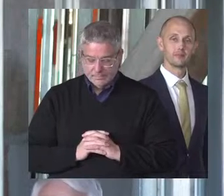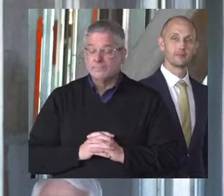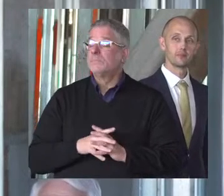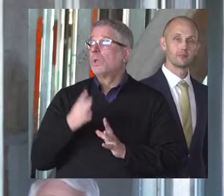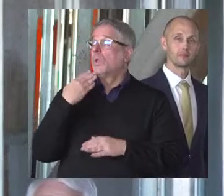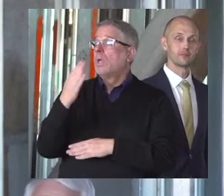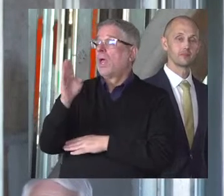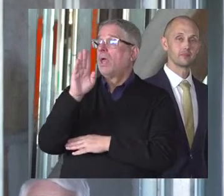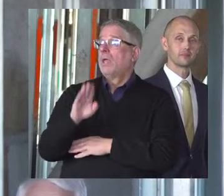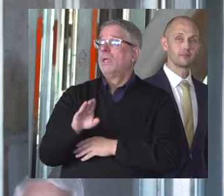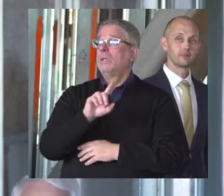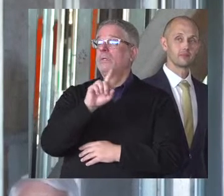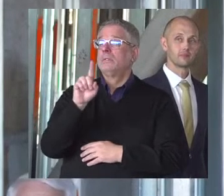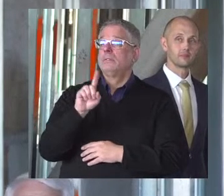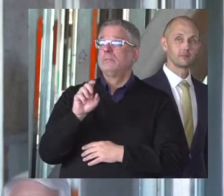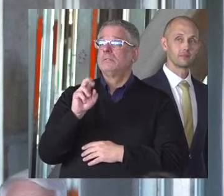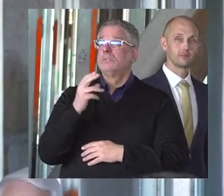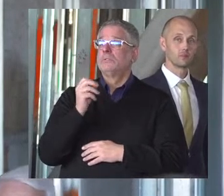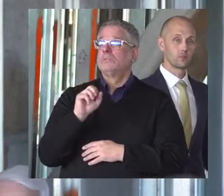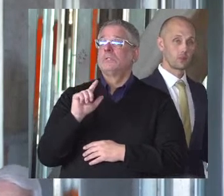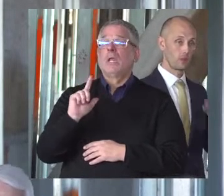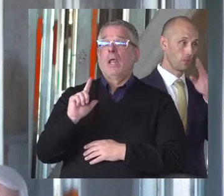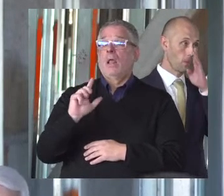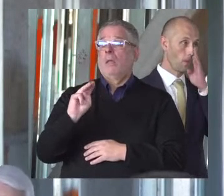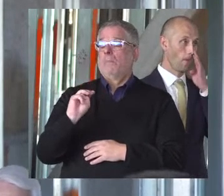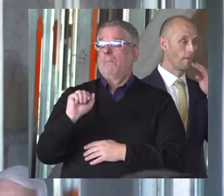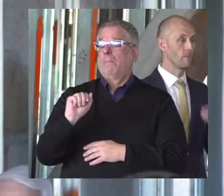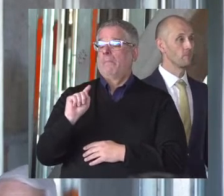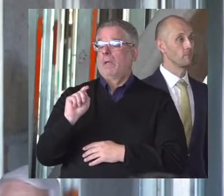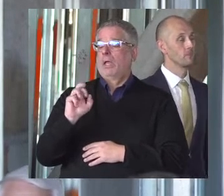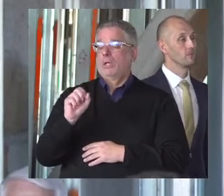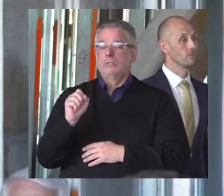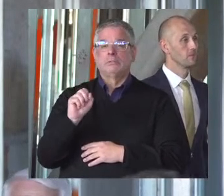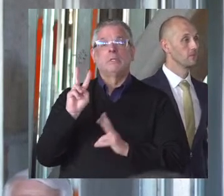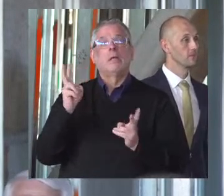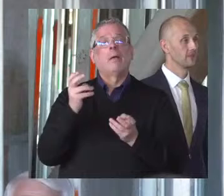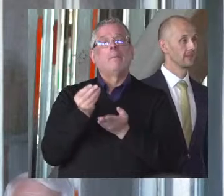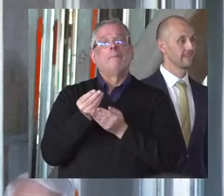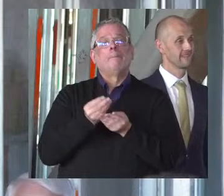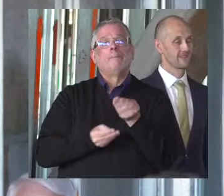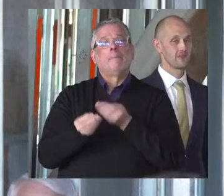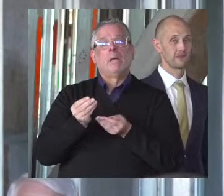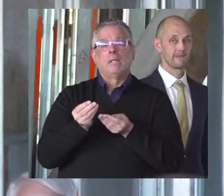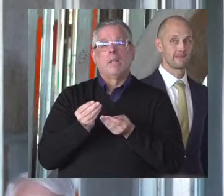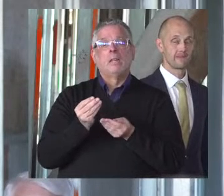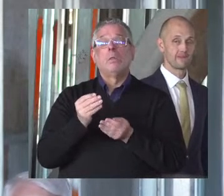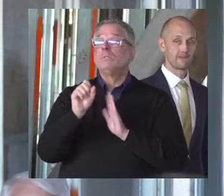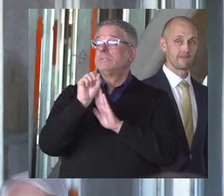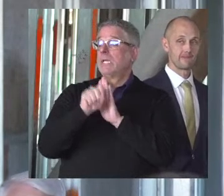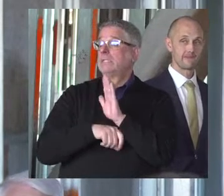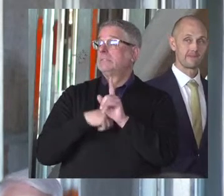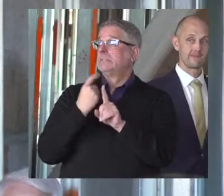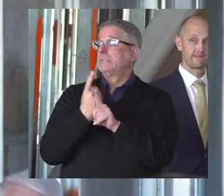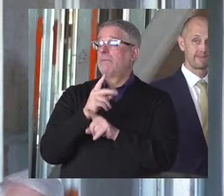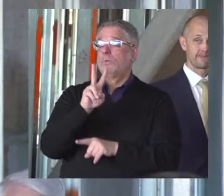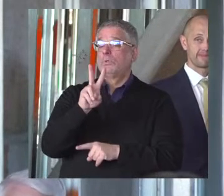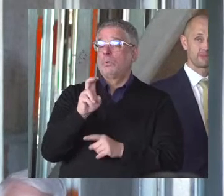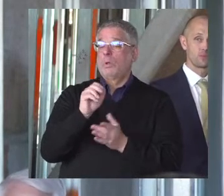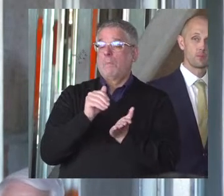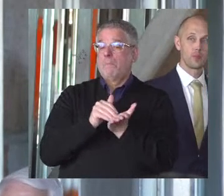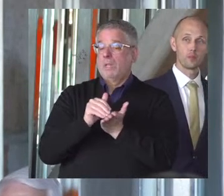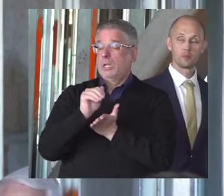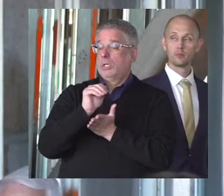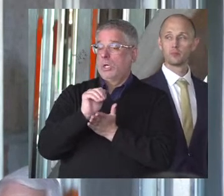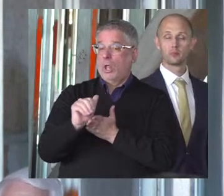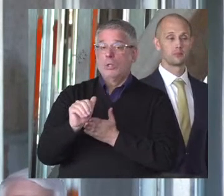Good afternoon, Michael Zinstein with Cal Matters. This is a money question. So I know the state has contributed $200 million toward